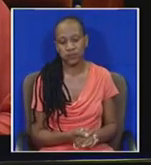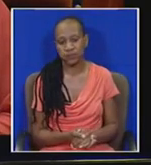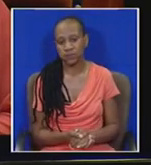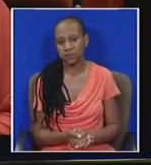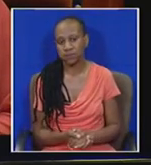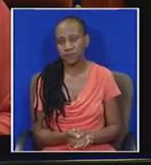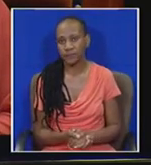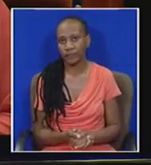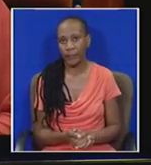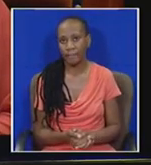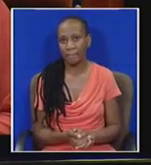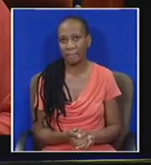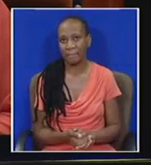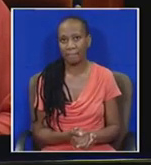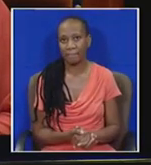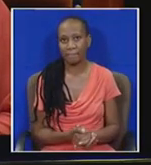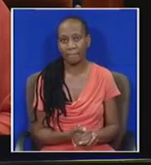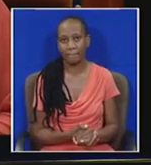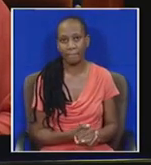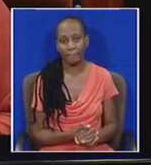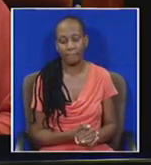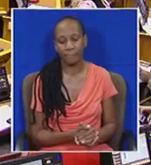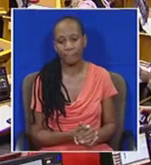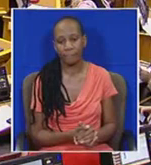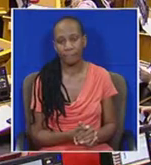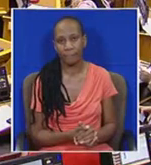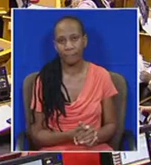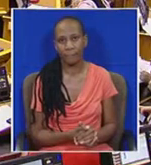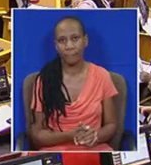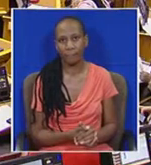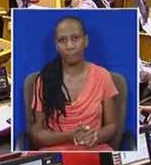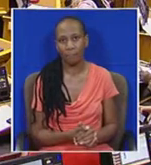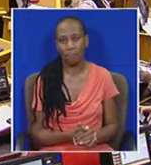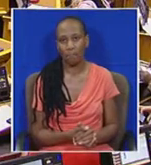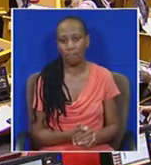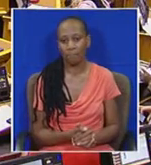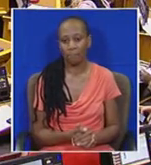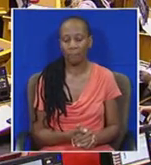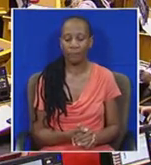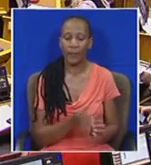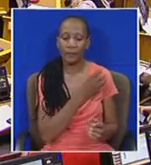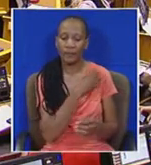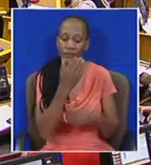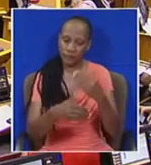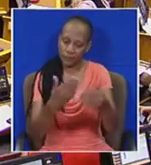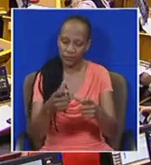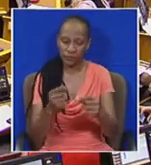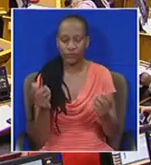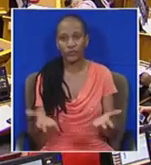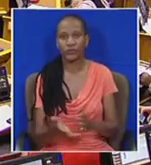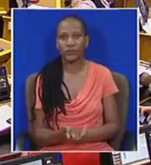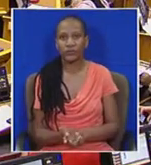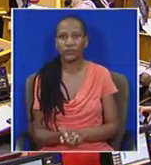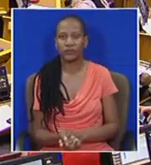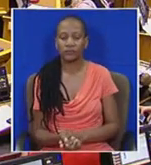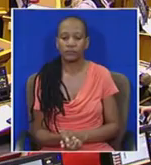Thank you, Speaker. Can the minister sit down? Clearly No. she's done. No, she must just finish her speech. But she doesn't know what she wants to